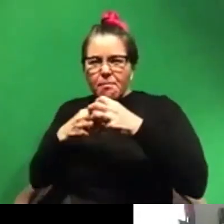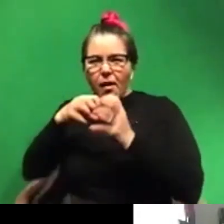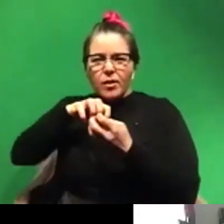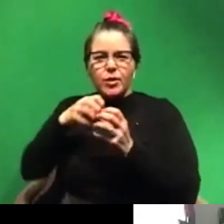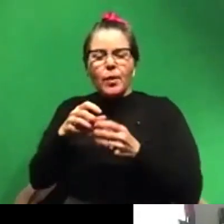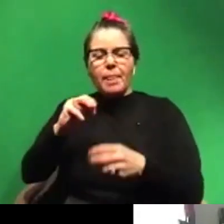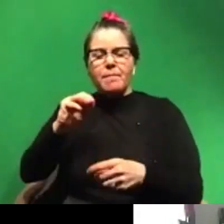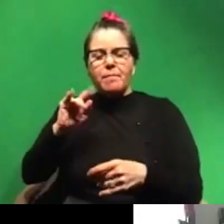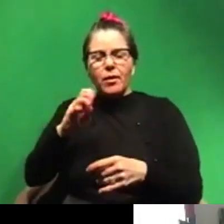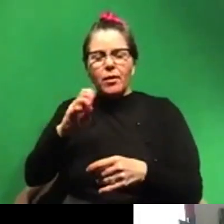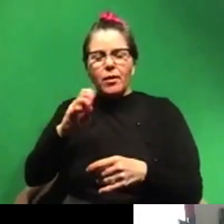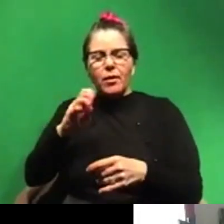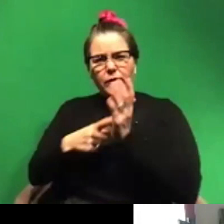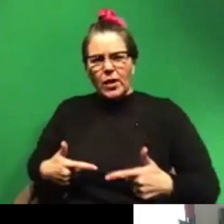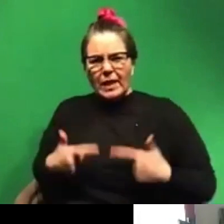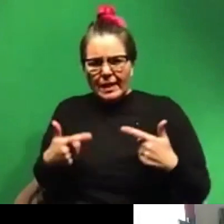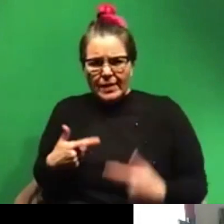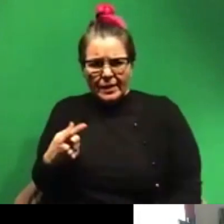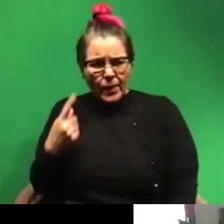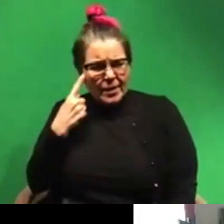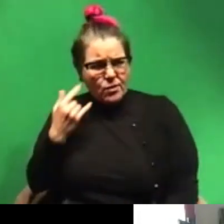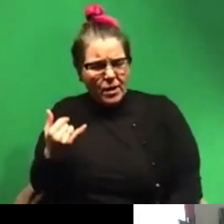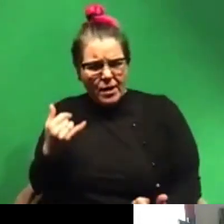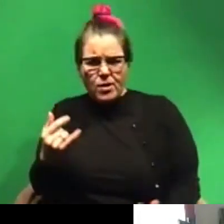And I think right now that's one of my